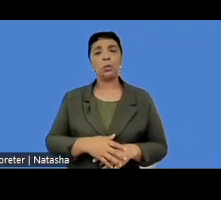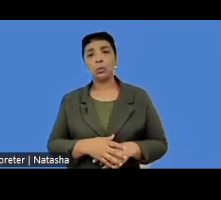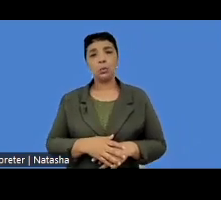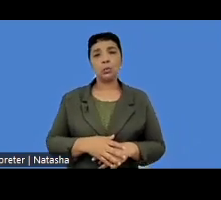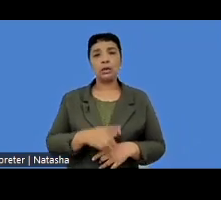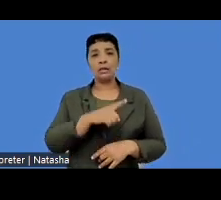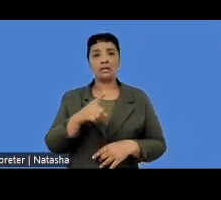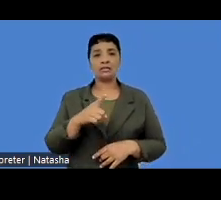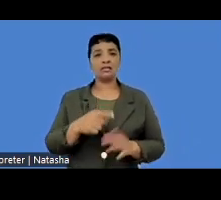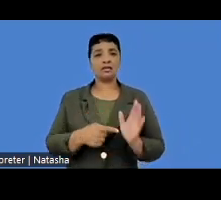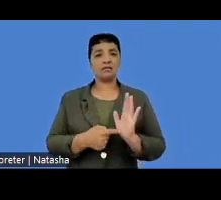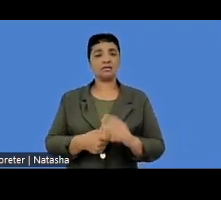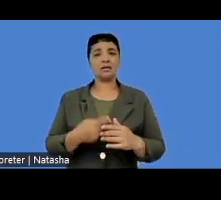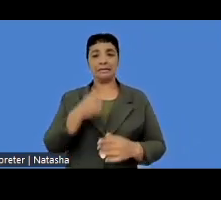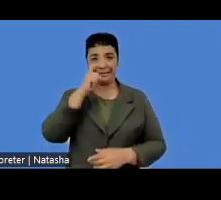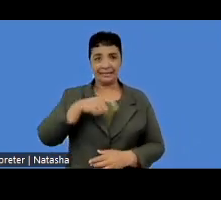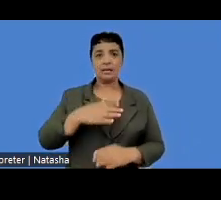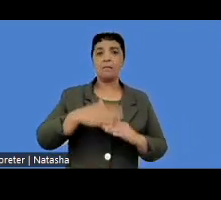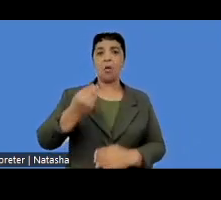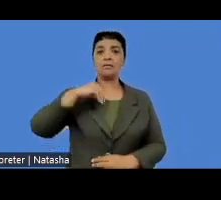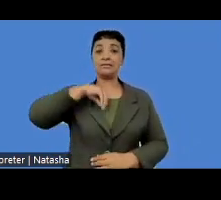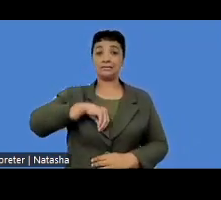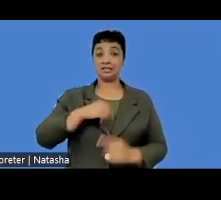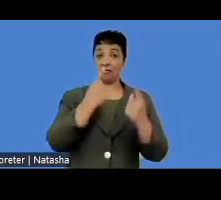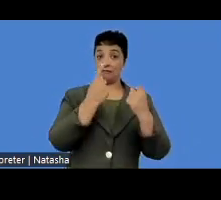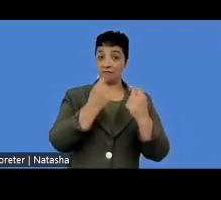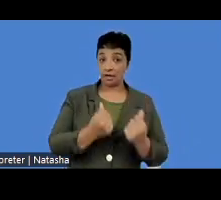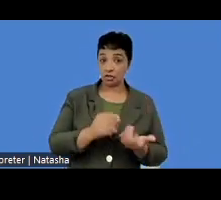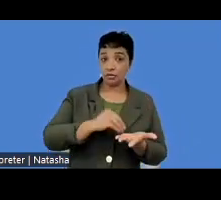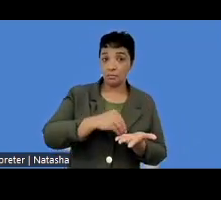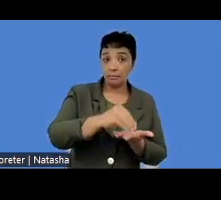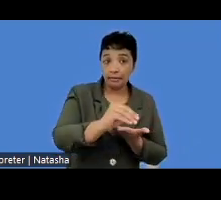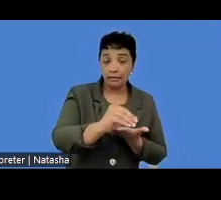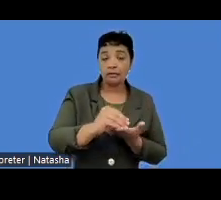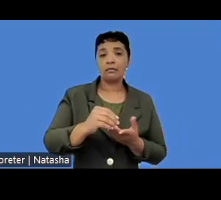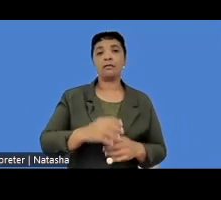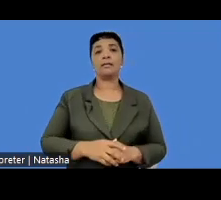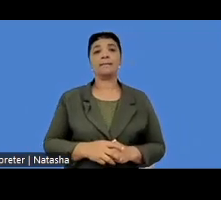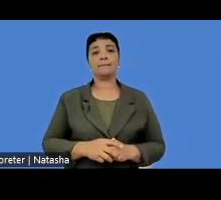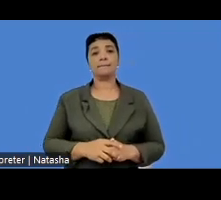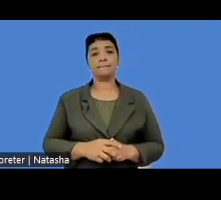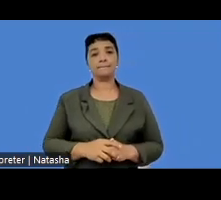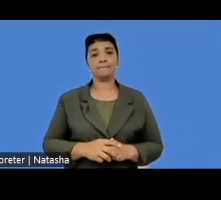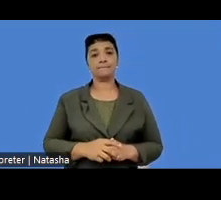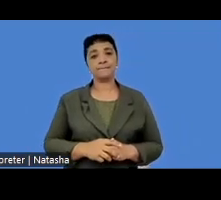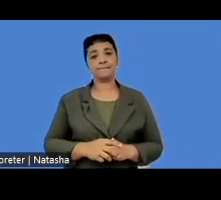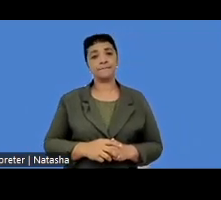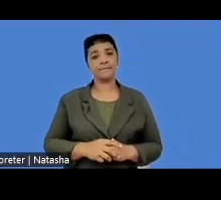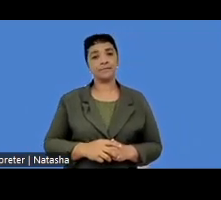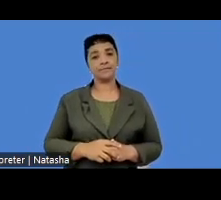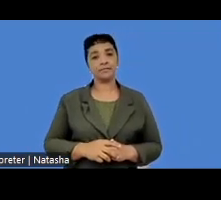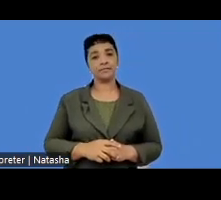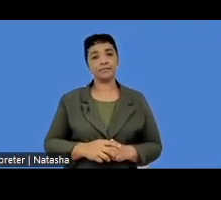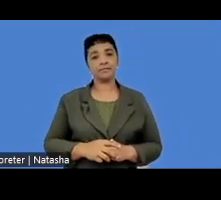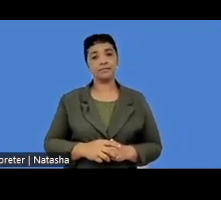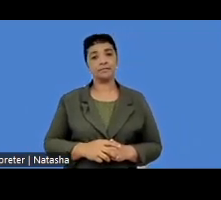arguments, incentives, but also by other arguments. They were supported. They were